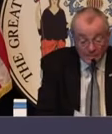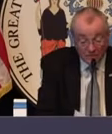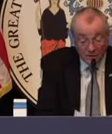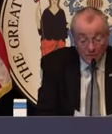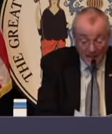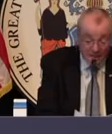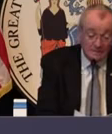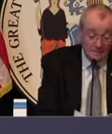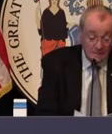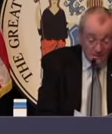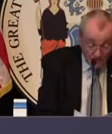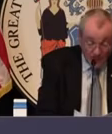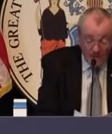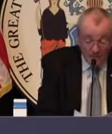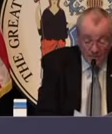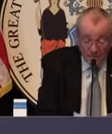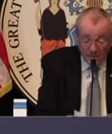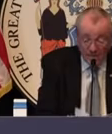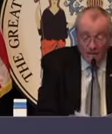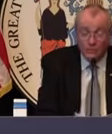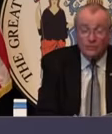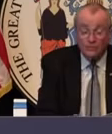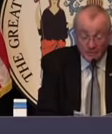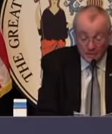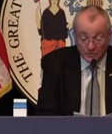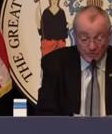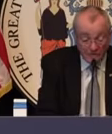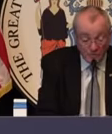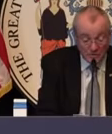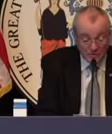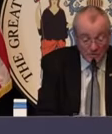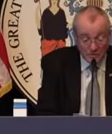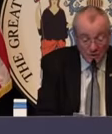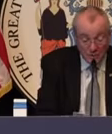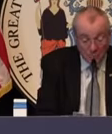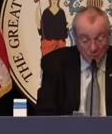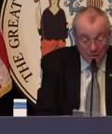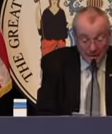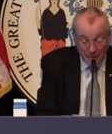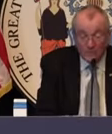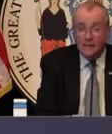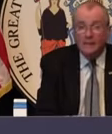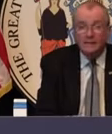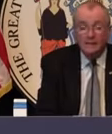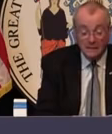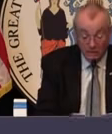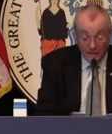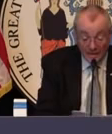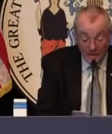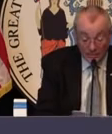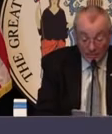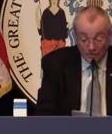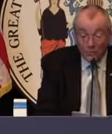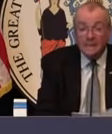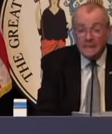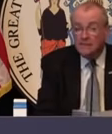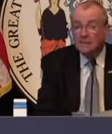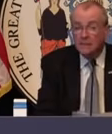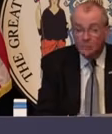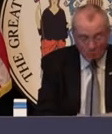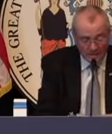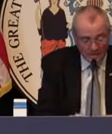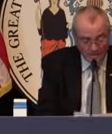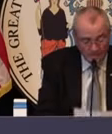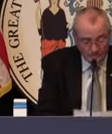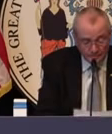we're beginning to fall back to the pack among our neighbors and peer states, we are still more an outlier than an average, so we need